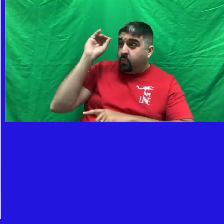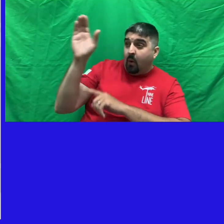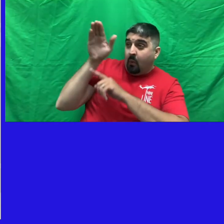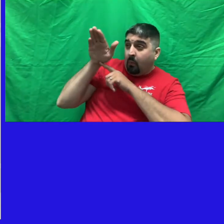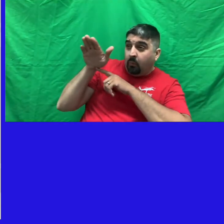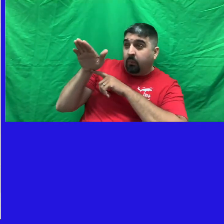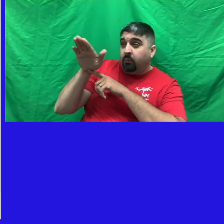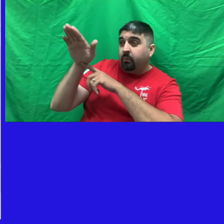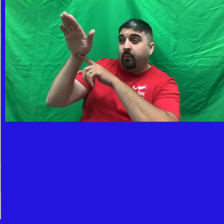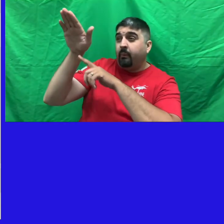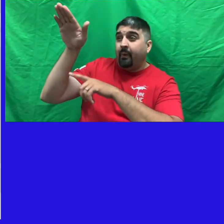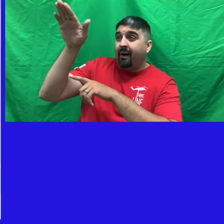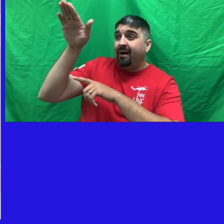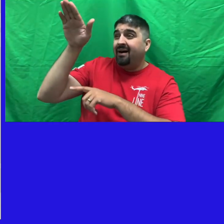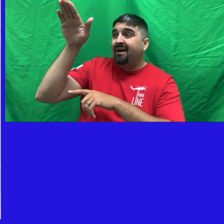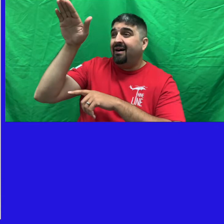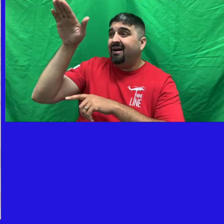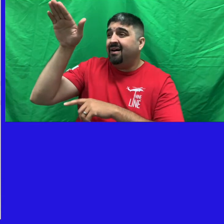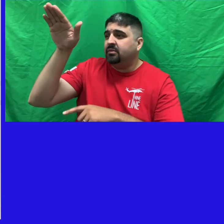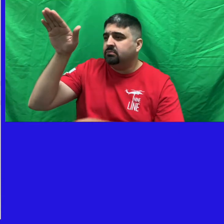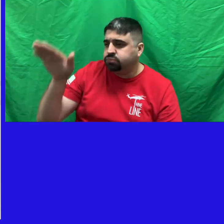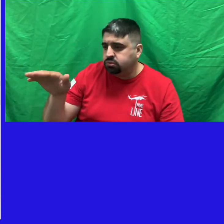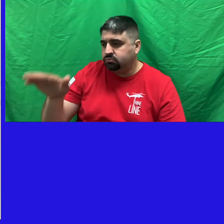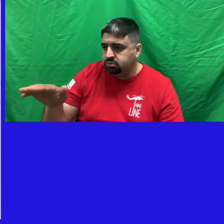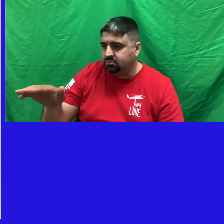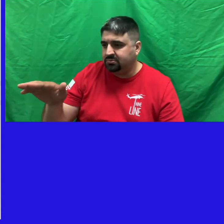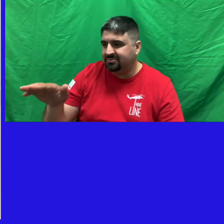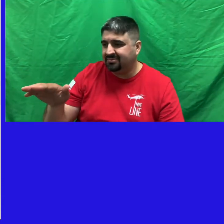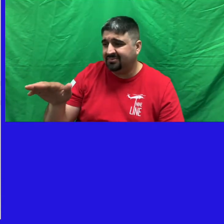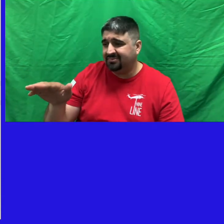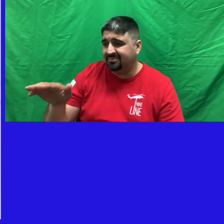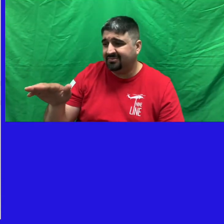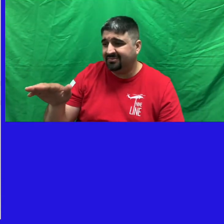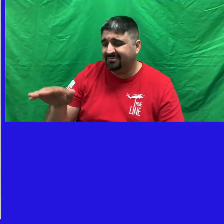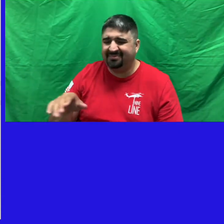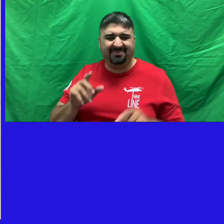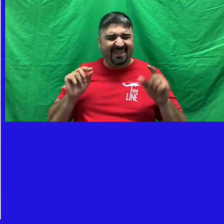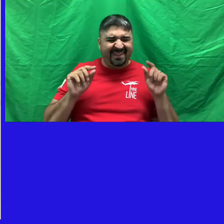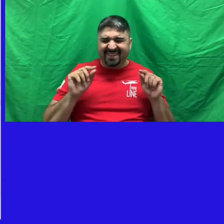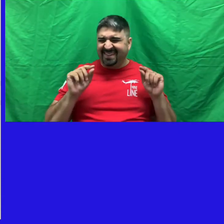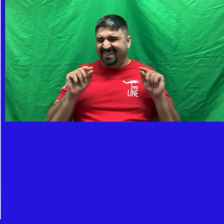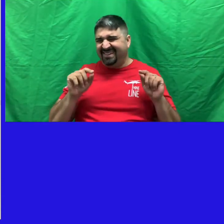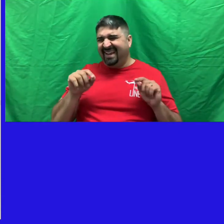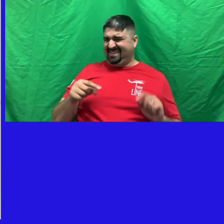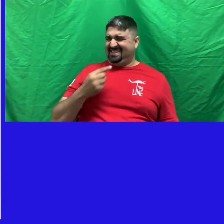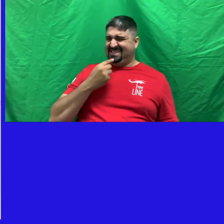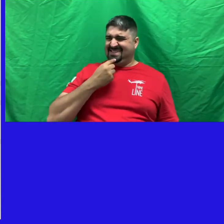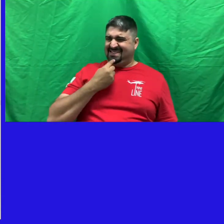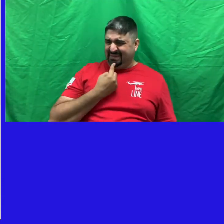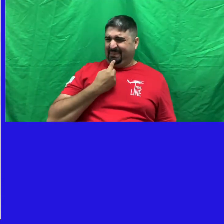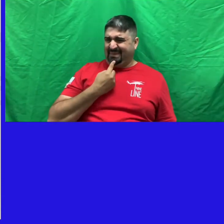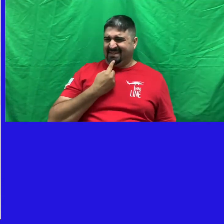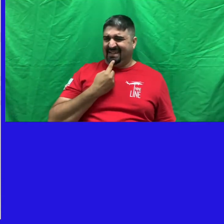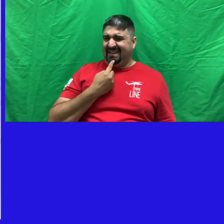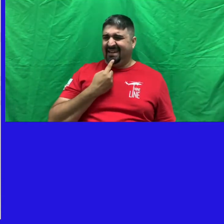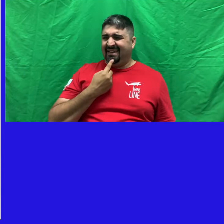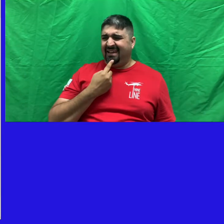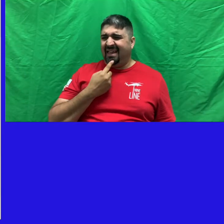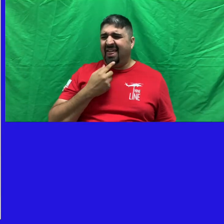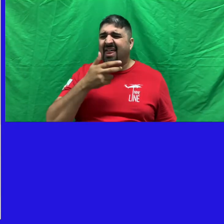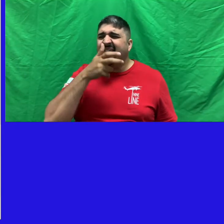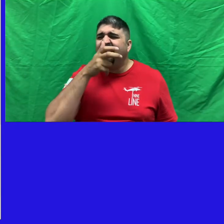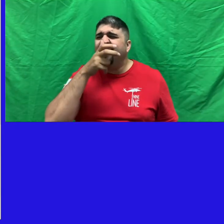The kite went up in the air and then fell down with a thud. What a joke,